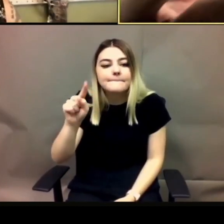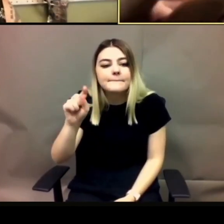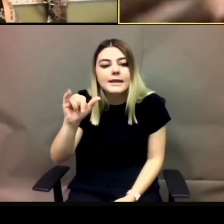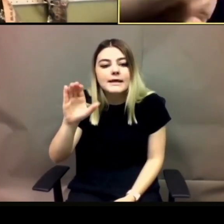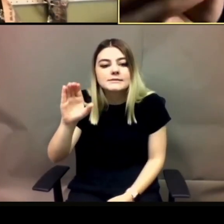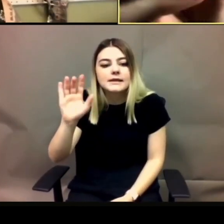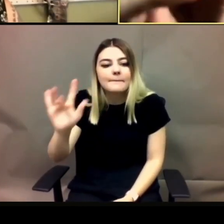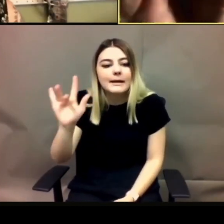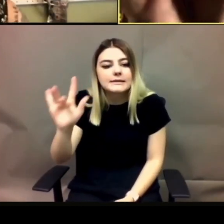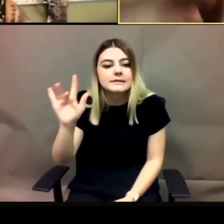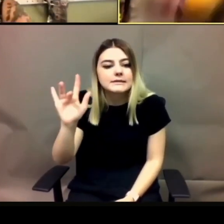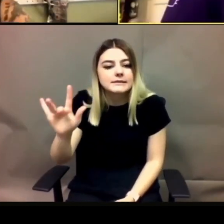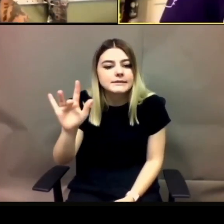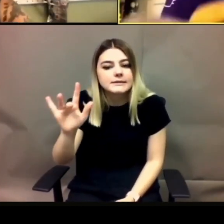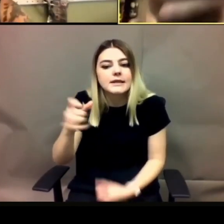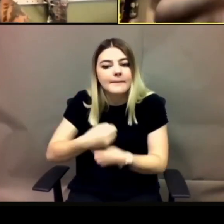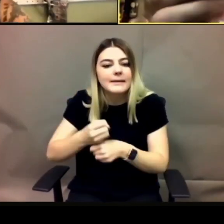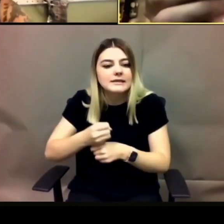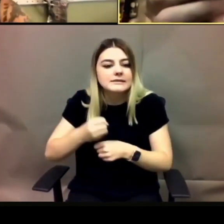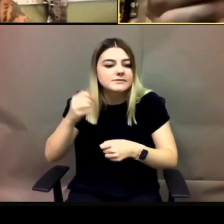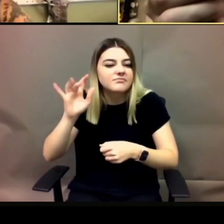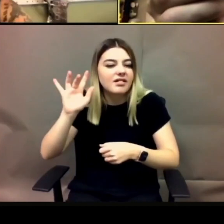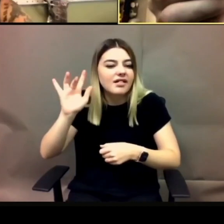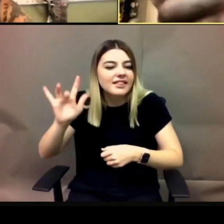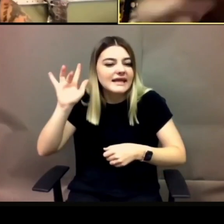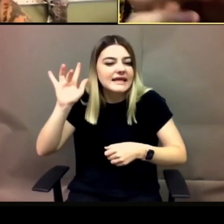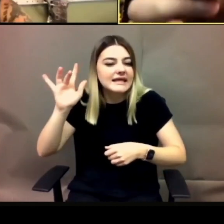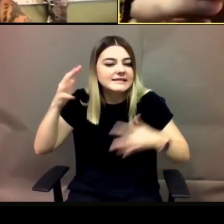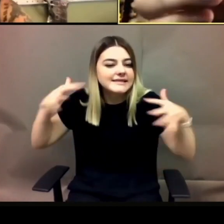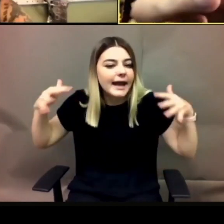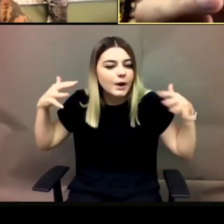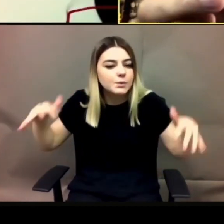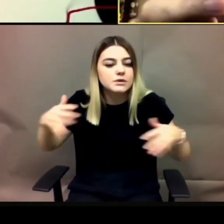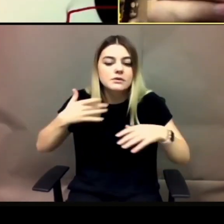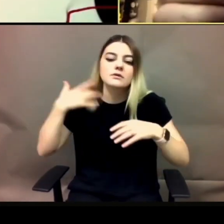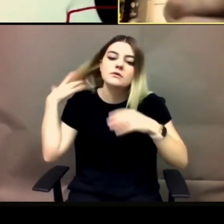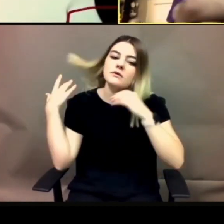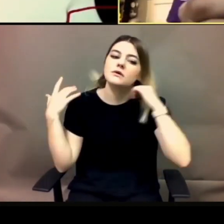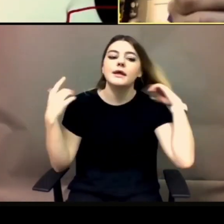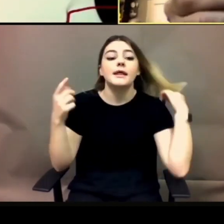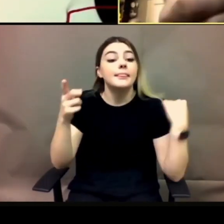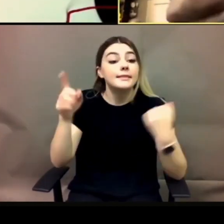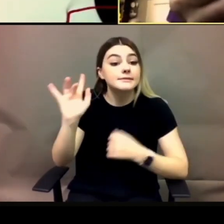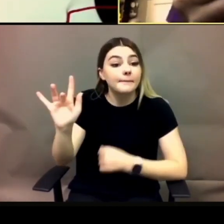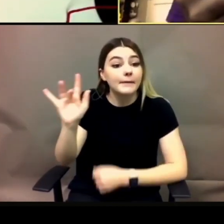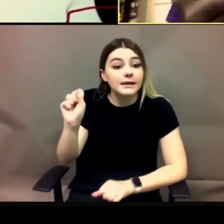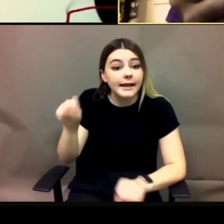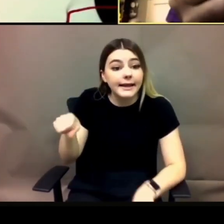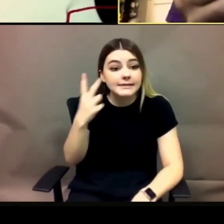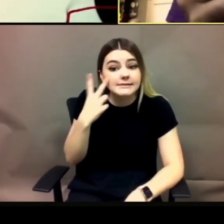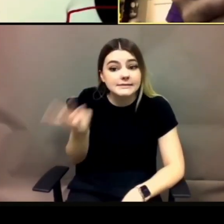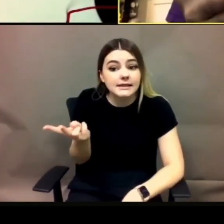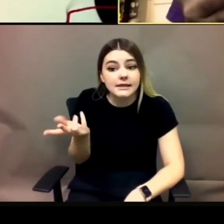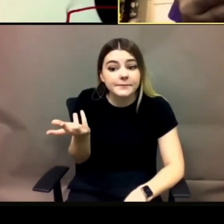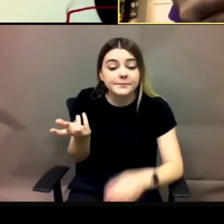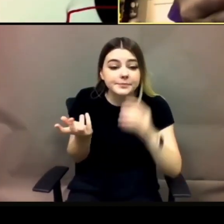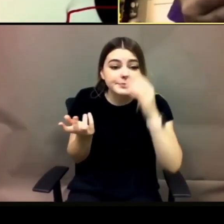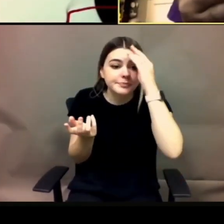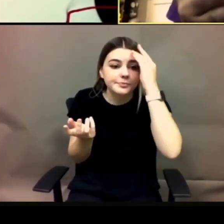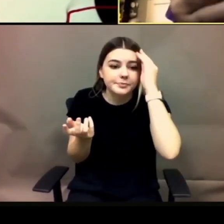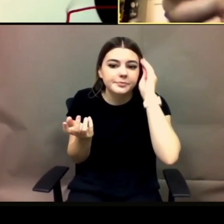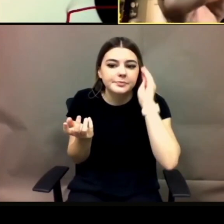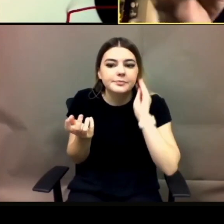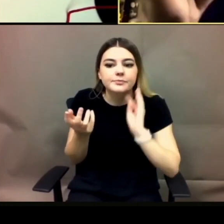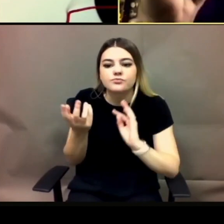these online. And one of the cool things here is this is a button like you'd see on a device you might buy, like a